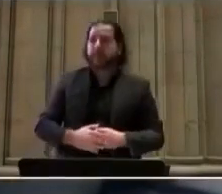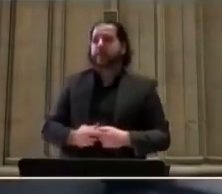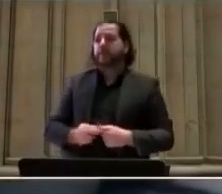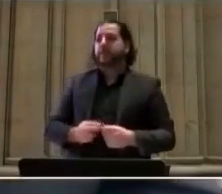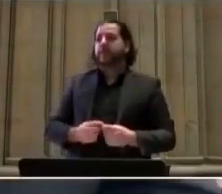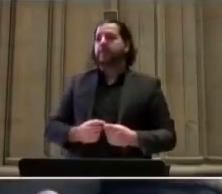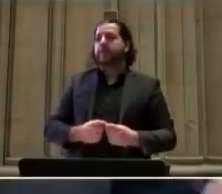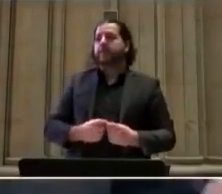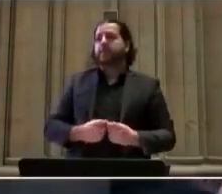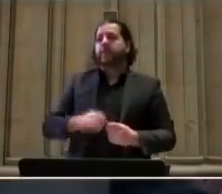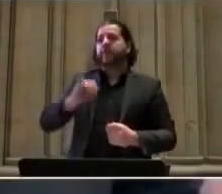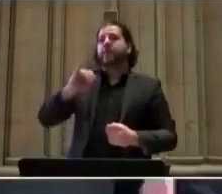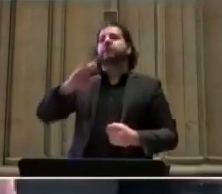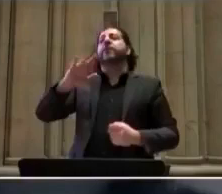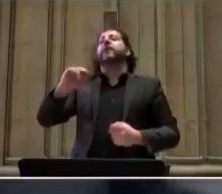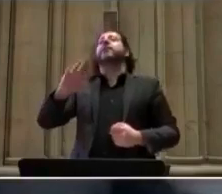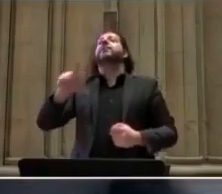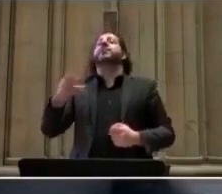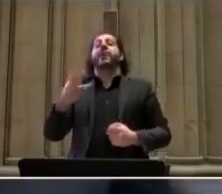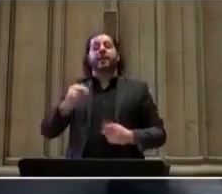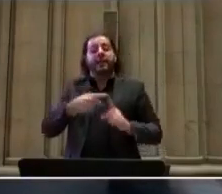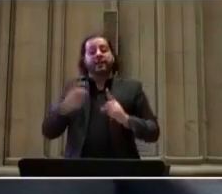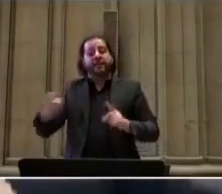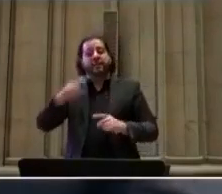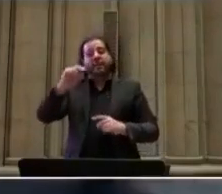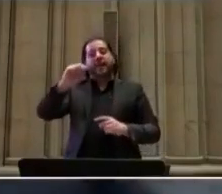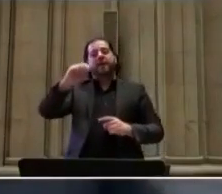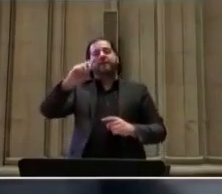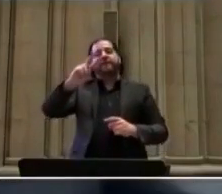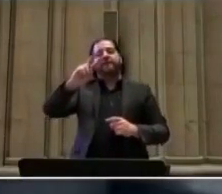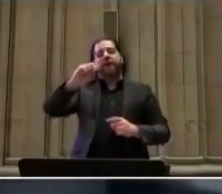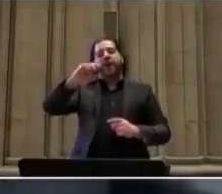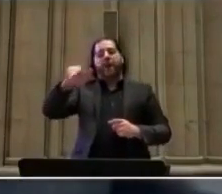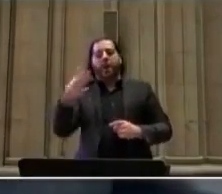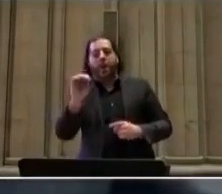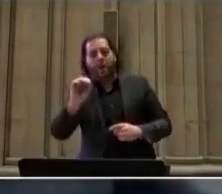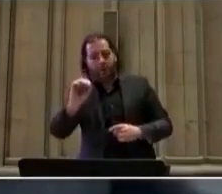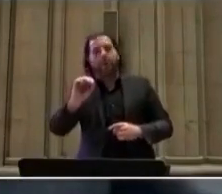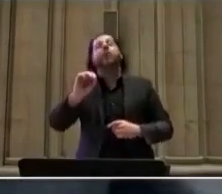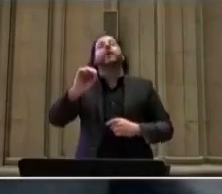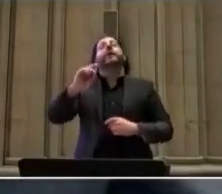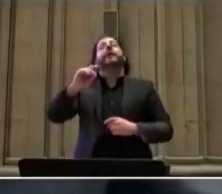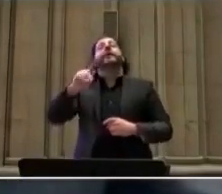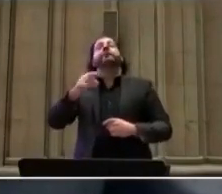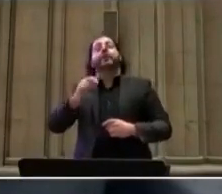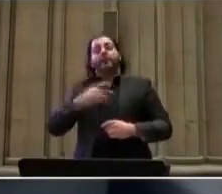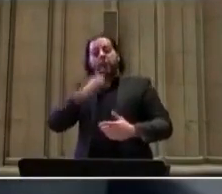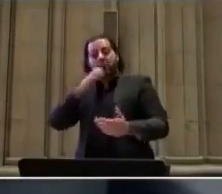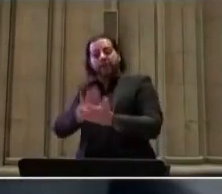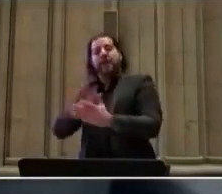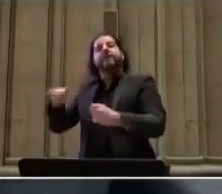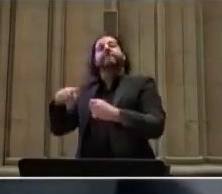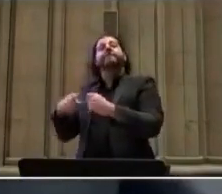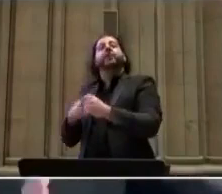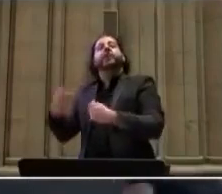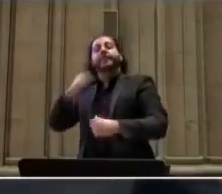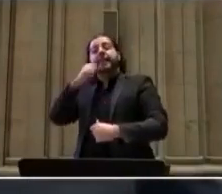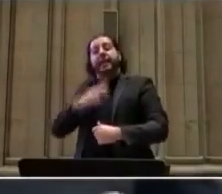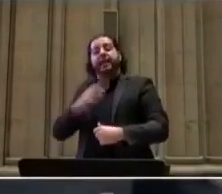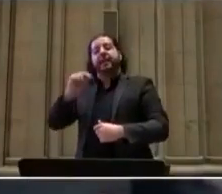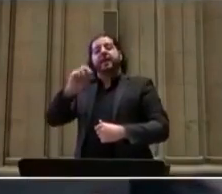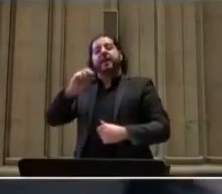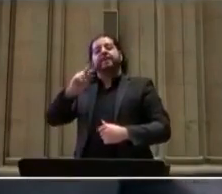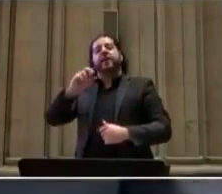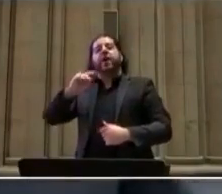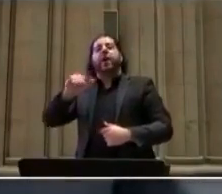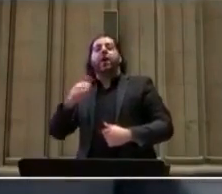Yate, Jonathan Nez here from the great Navajo Nation with my wife, First Lady of the Navajo Nation, Fafilia Nez. Let us